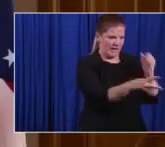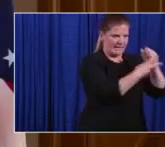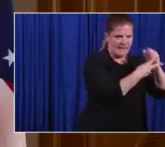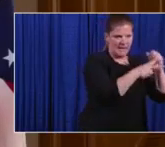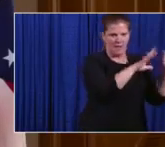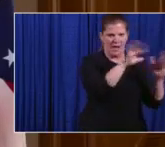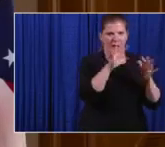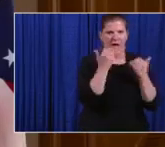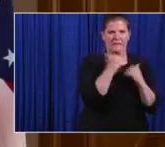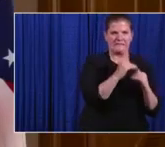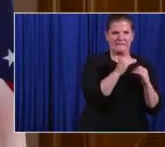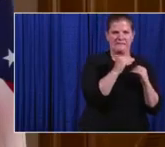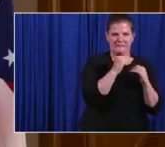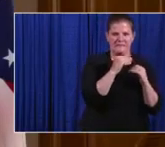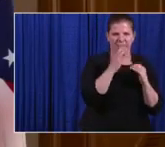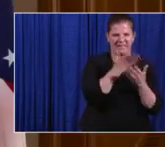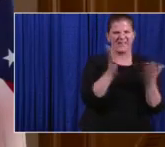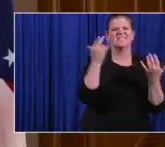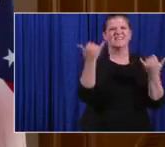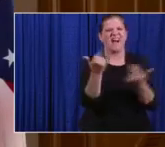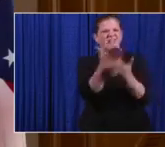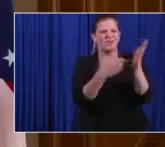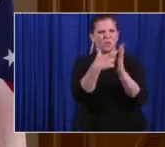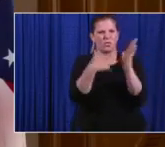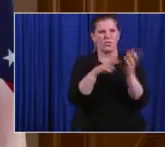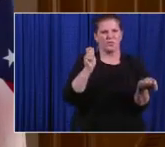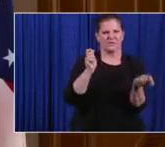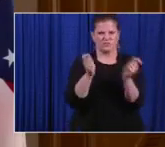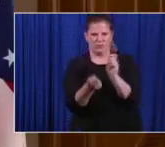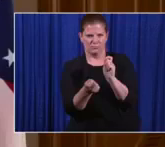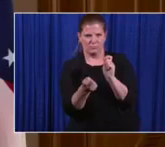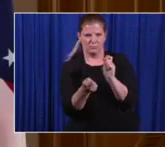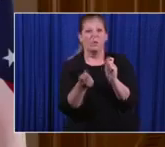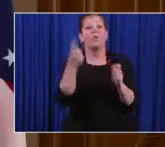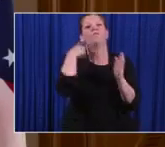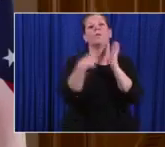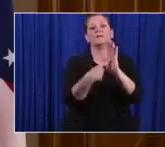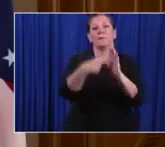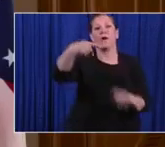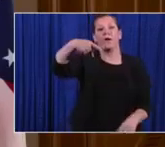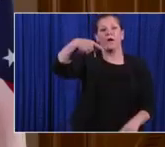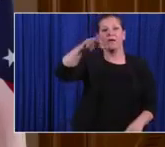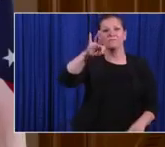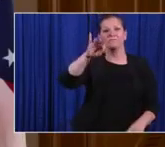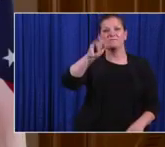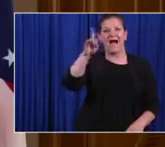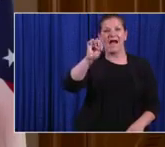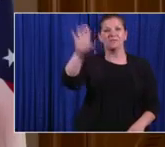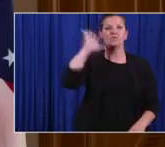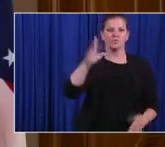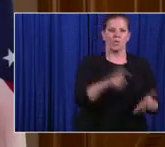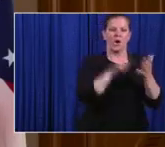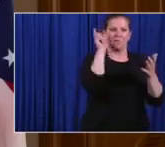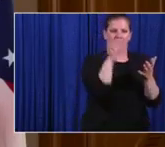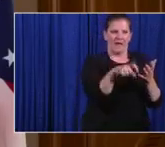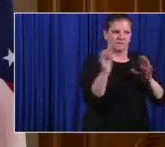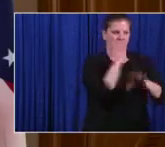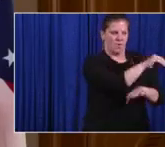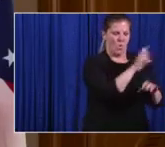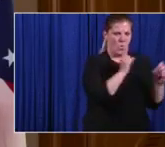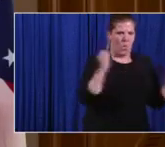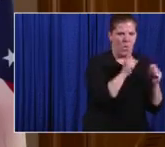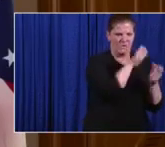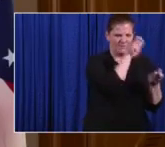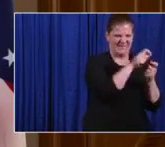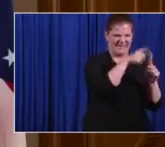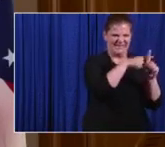us will recall, originally Pfizer needed ultra-cold storage. Now it does not. Pediatricians and other potential vaccine providers can find